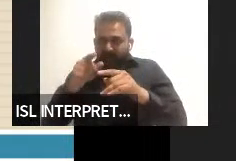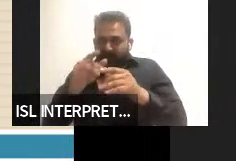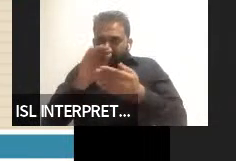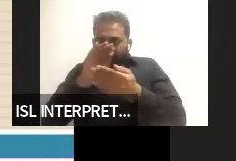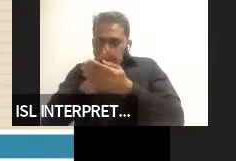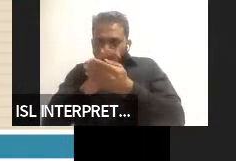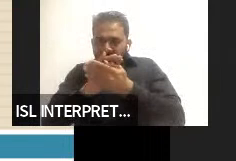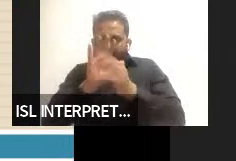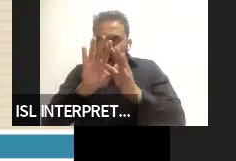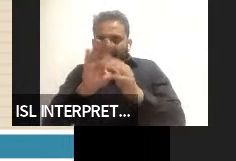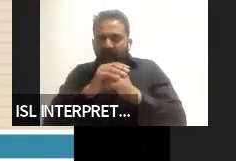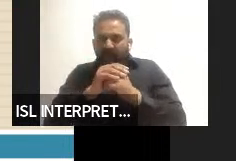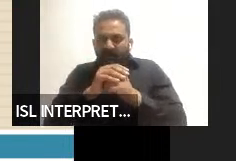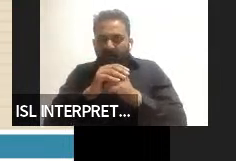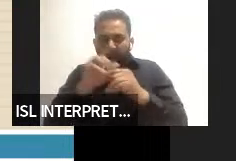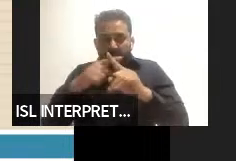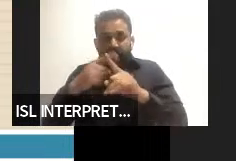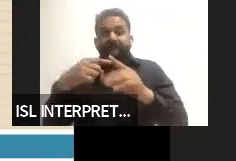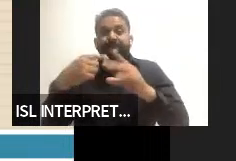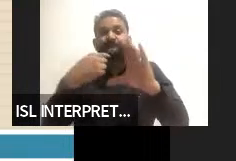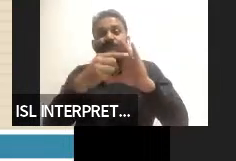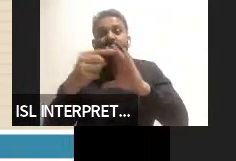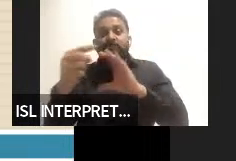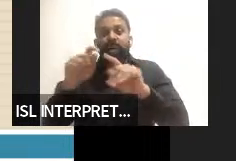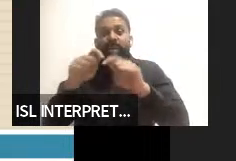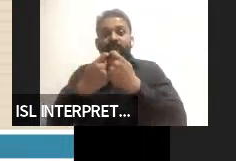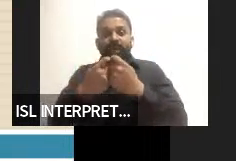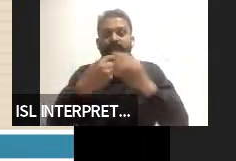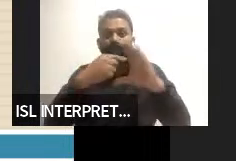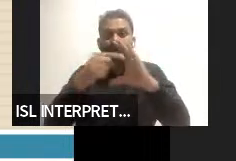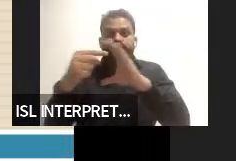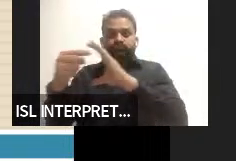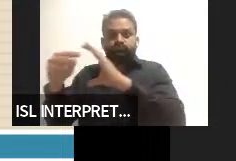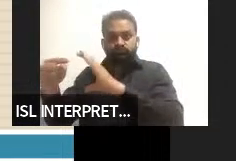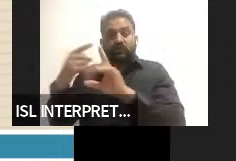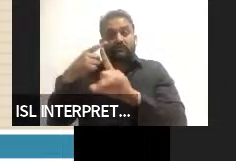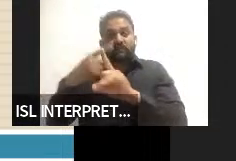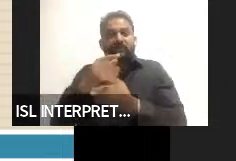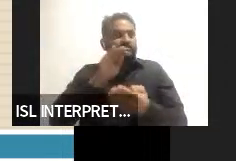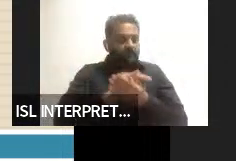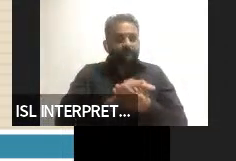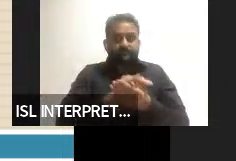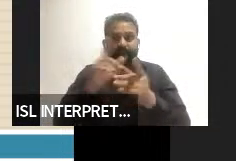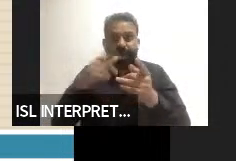computer and also email to everyone and save it somewhere else. Because we